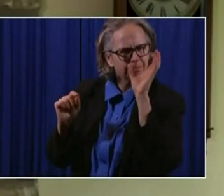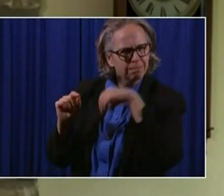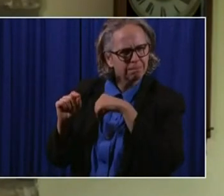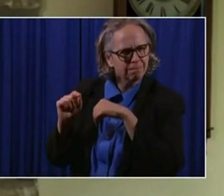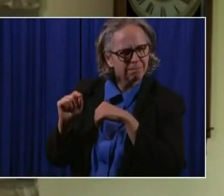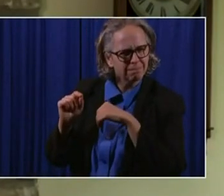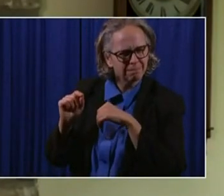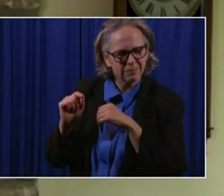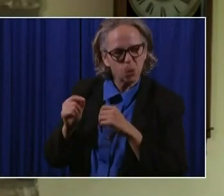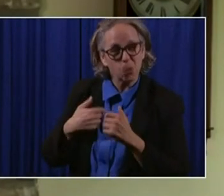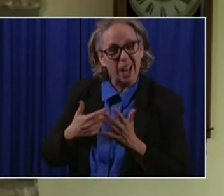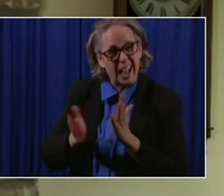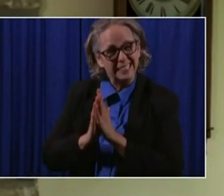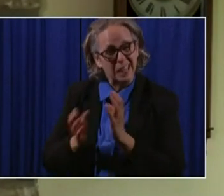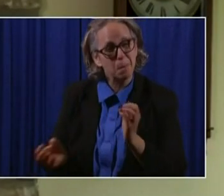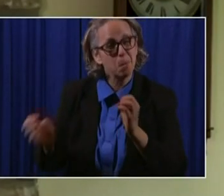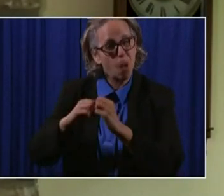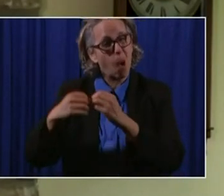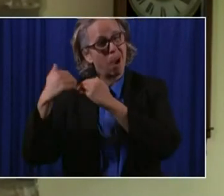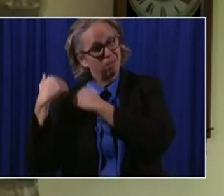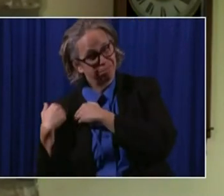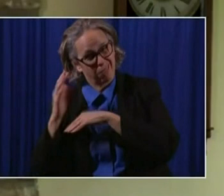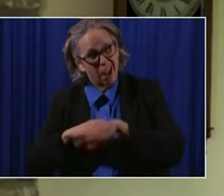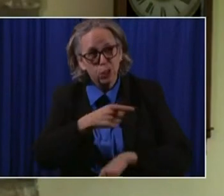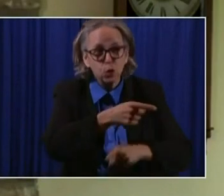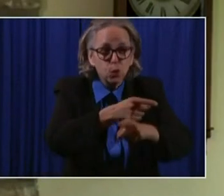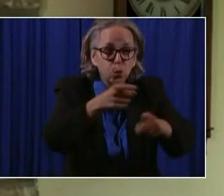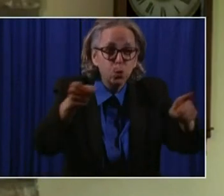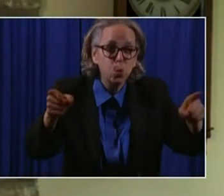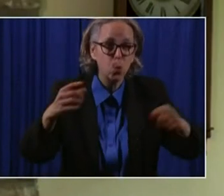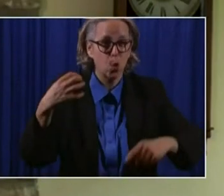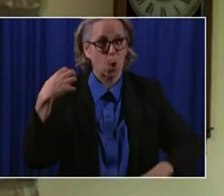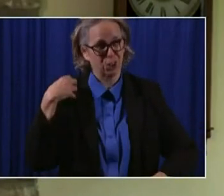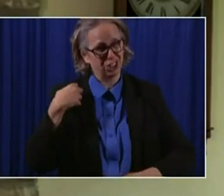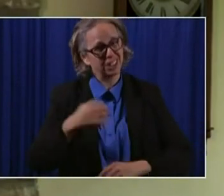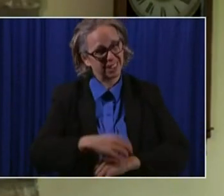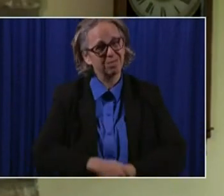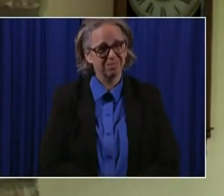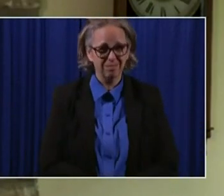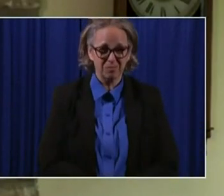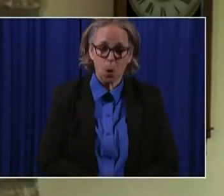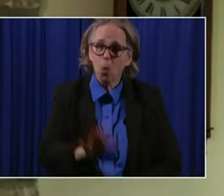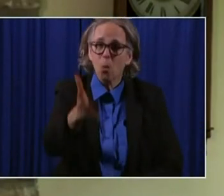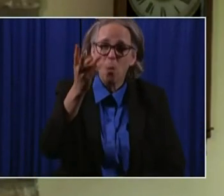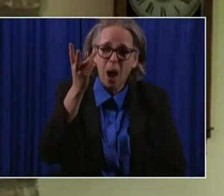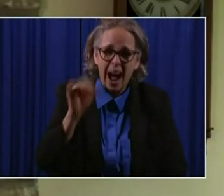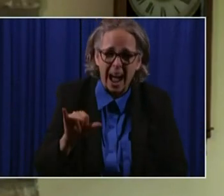to be inspiring them in regard to the goal of keeping COVID out.